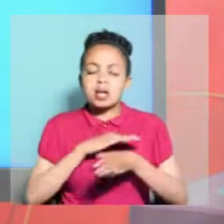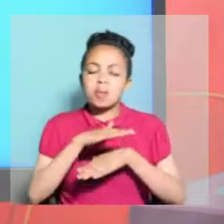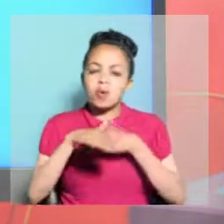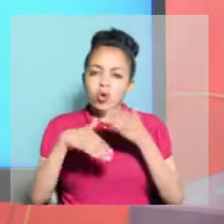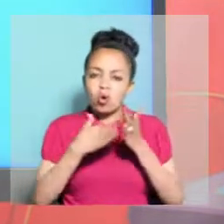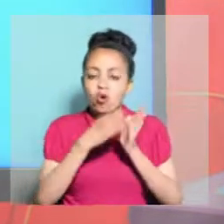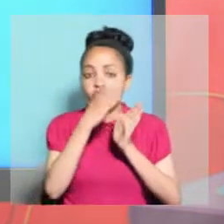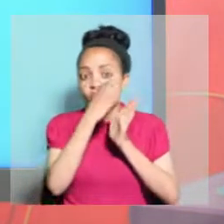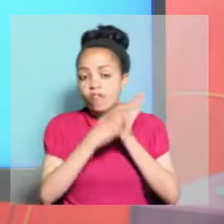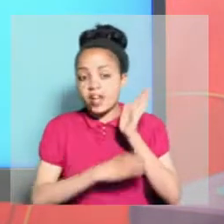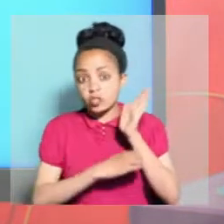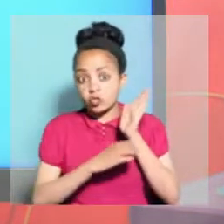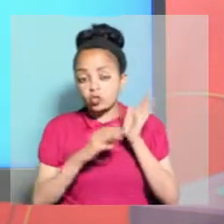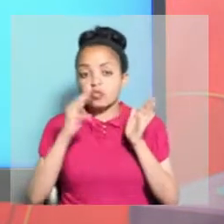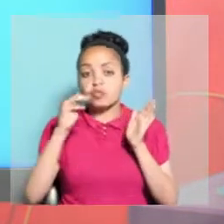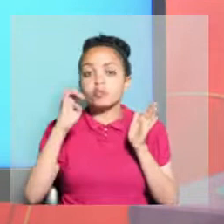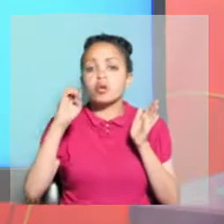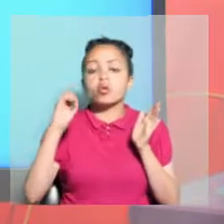phases of meiosis II.